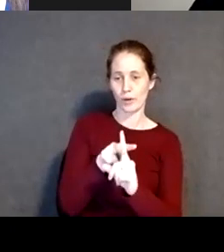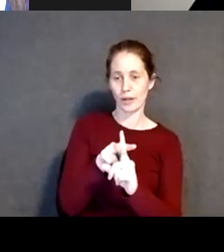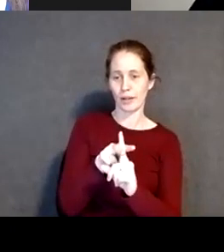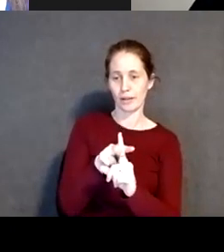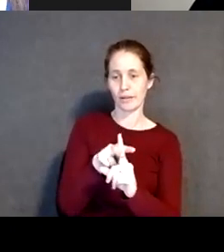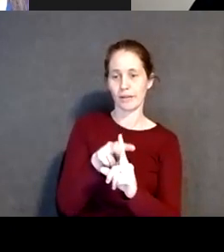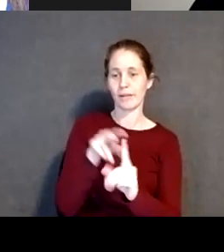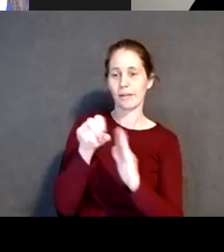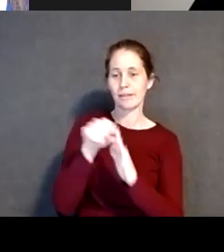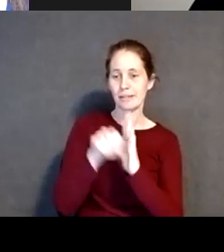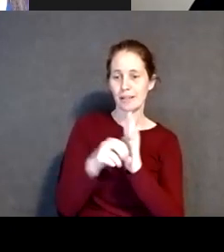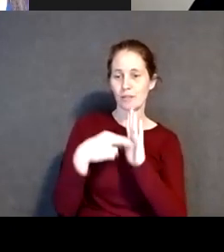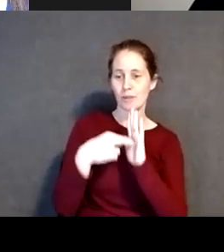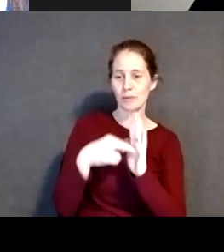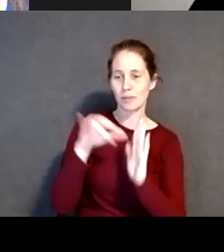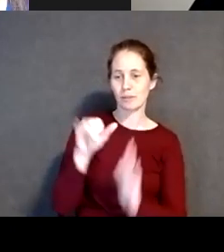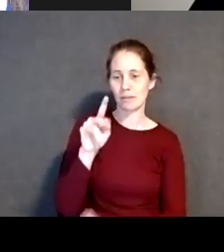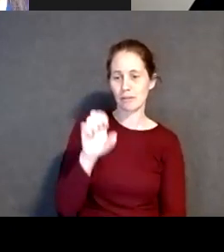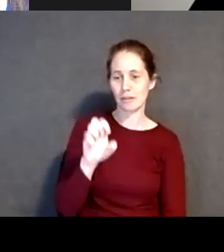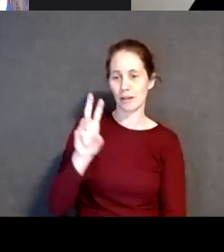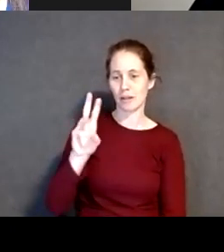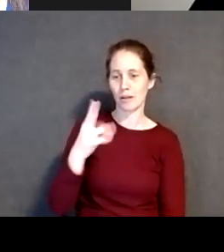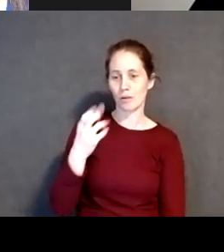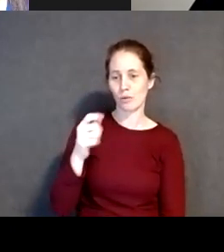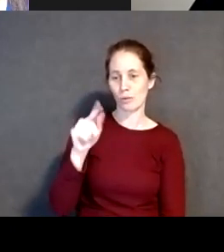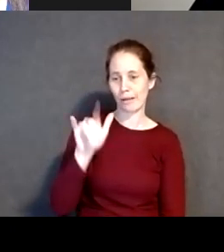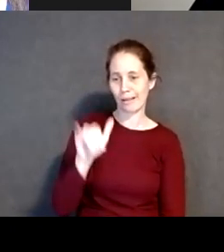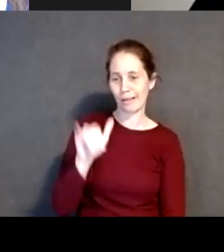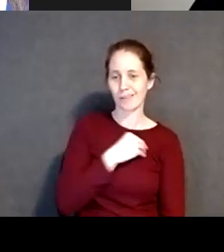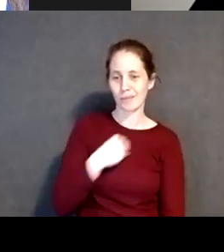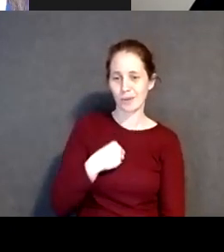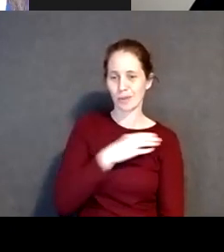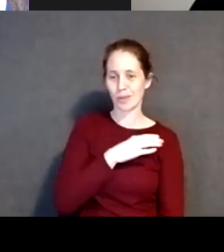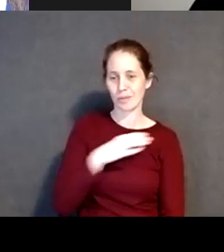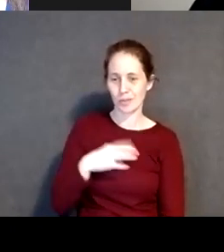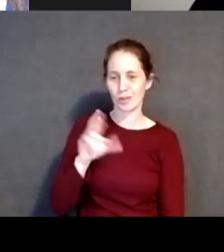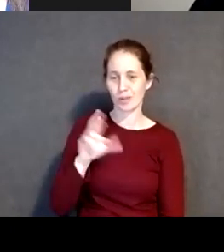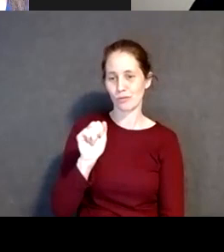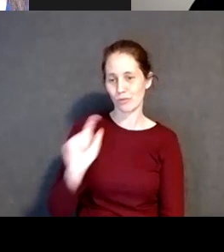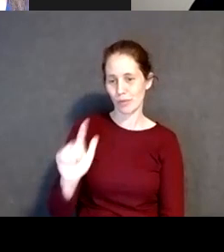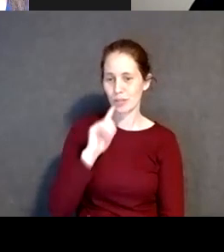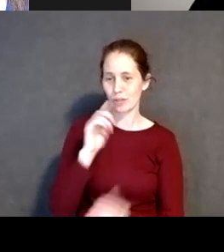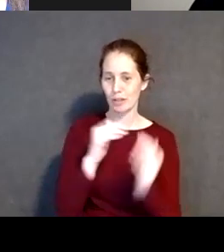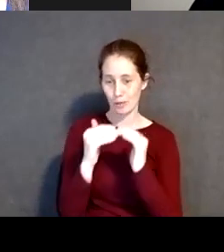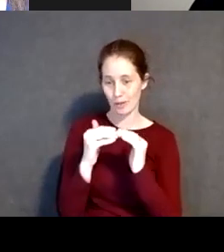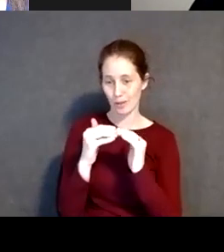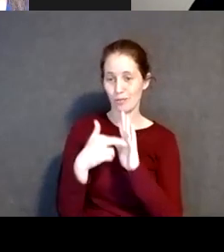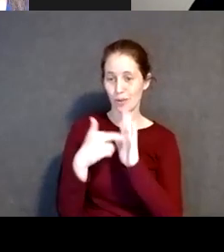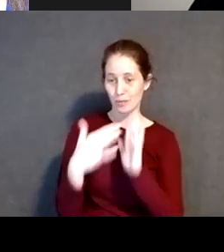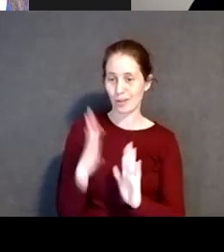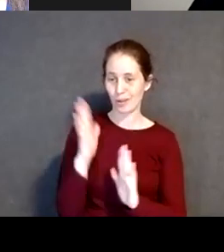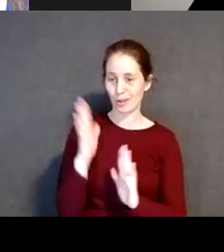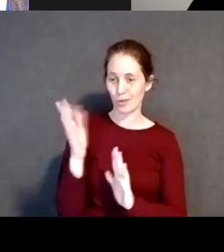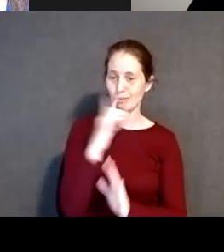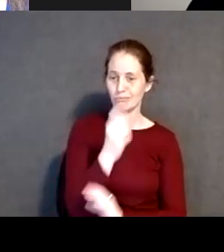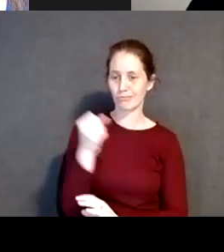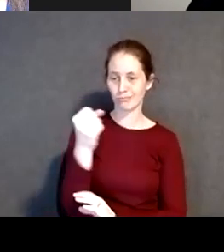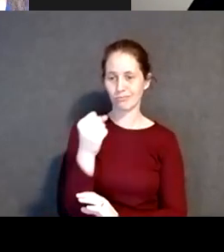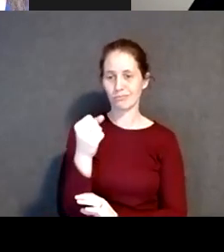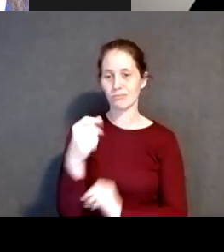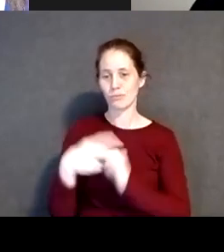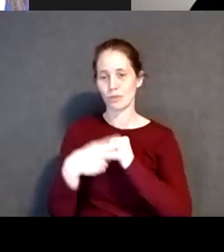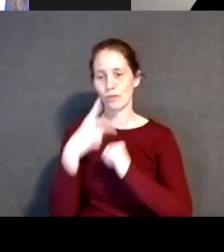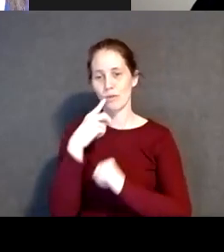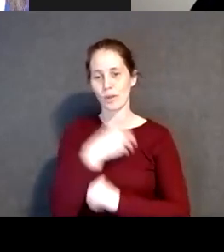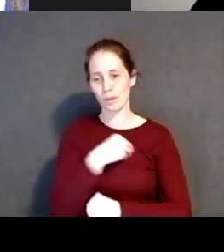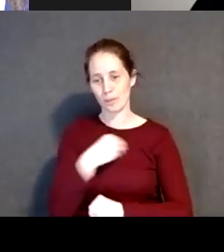State Representative Jake Wheatley as a member of the Commission on Racial Equity. Representative Wheatley will serve in a seat reserved for a member